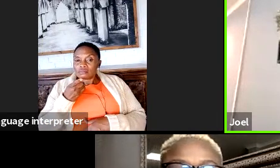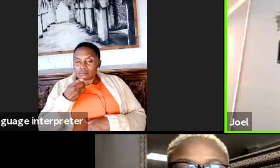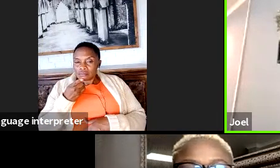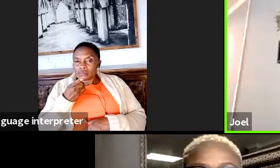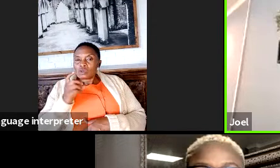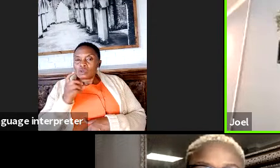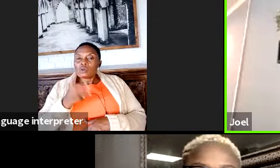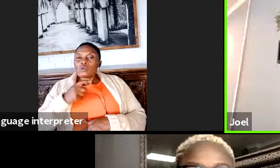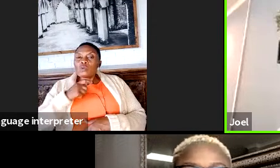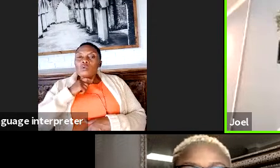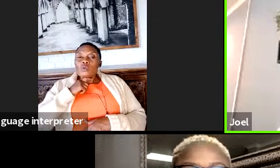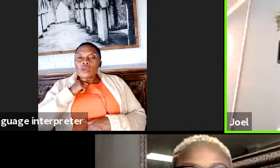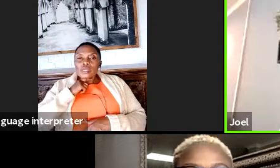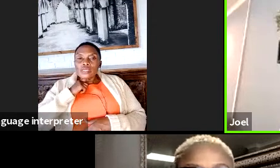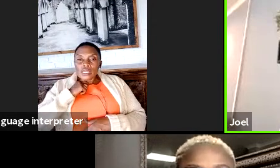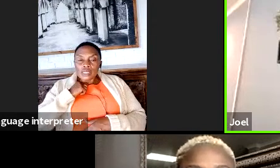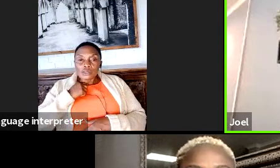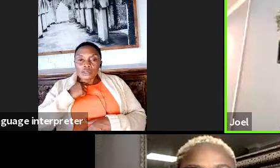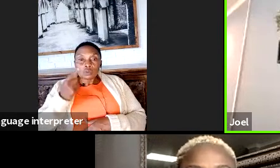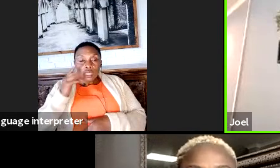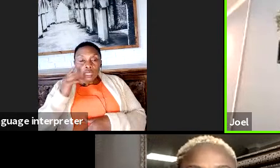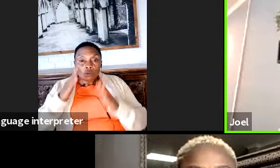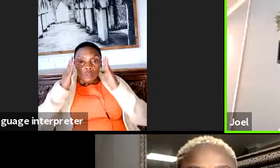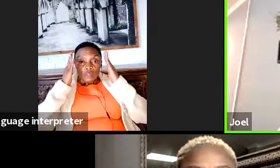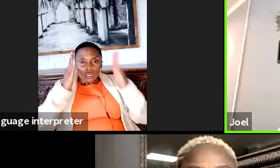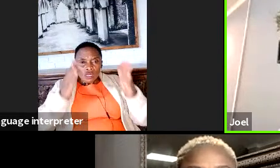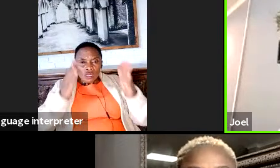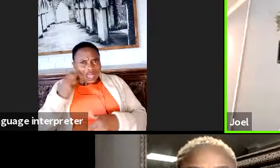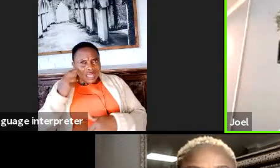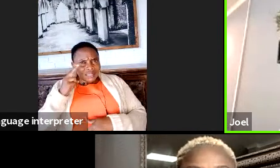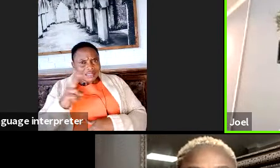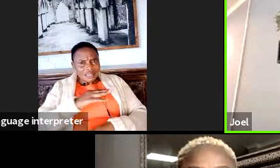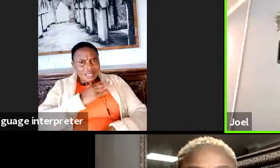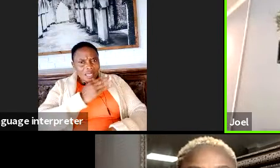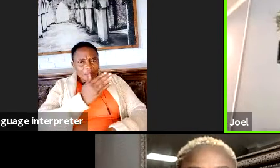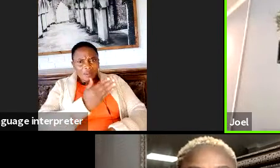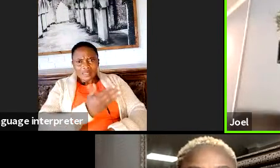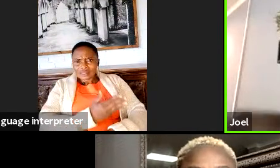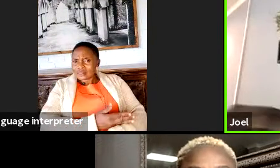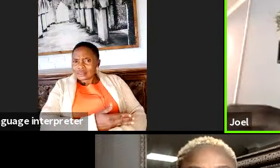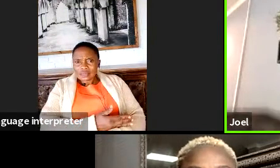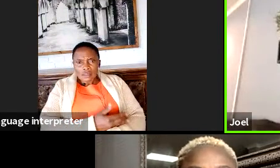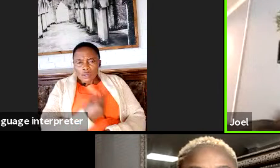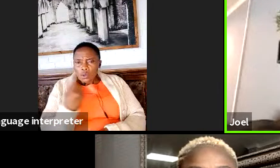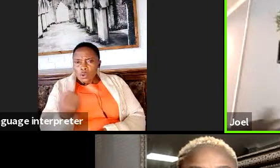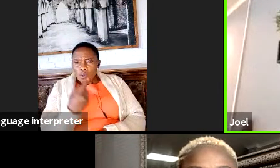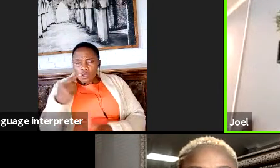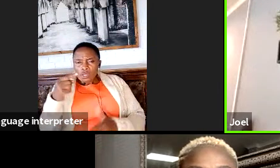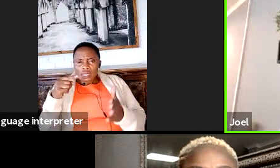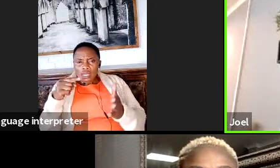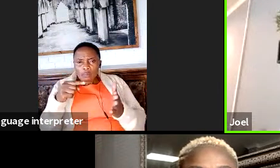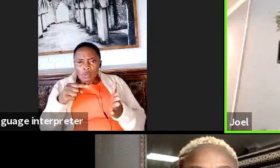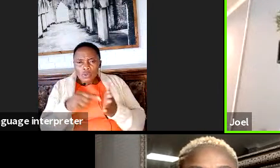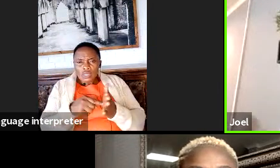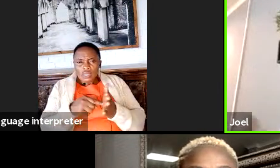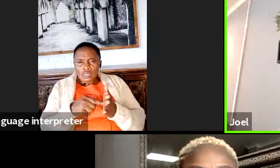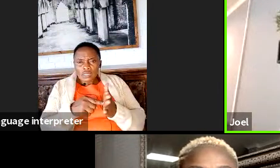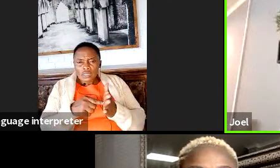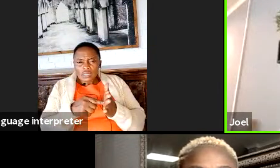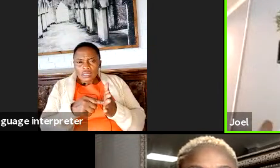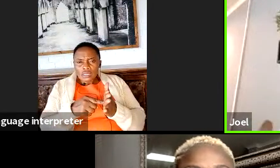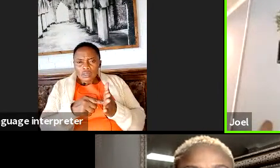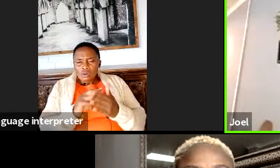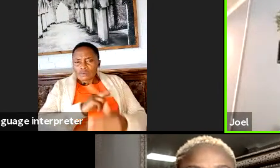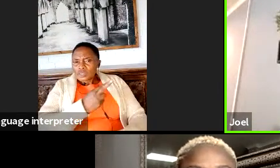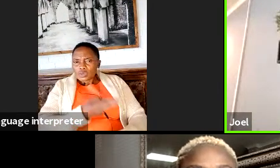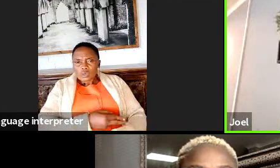some attention. I look at capacity not just from the point of view of absence of resources,